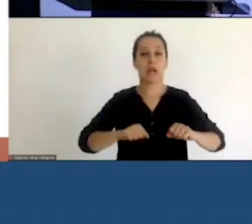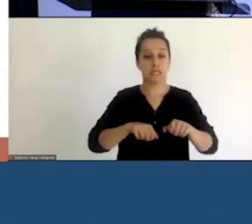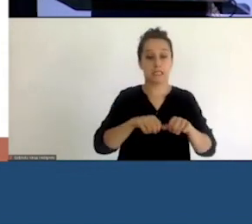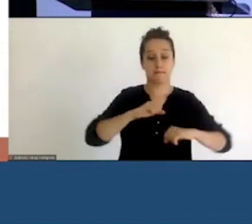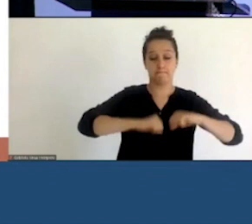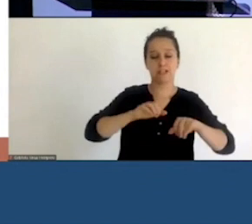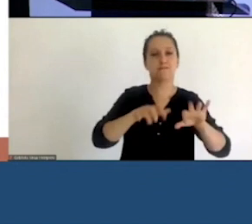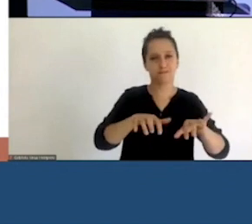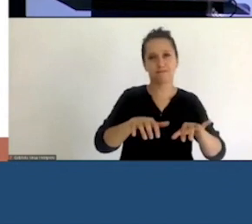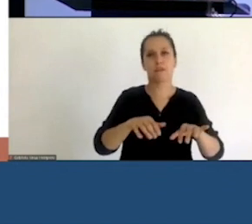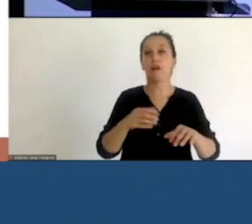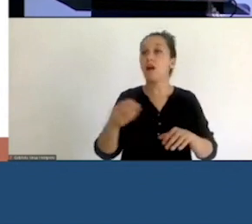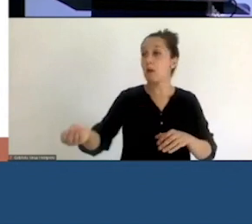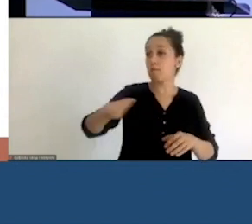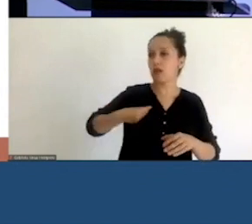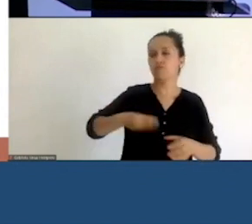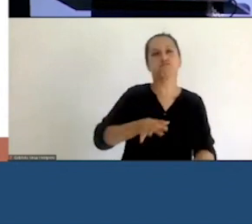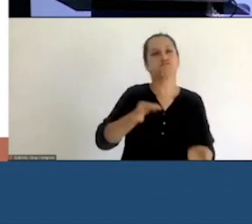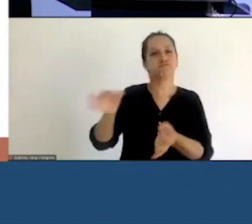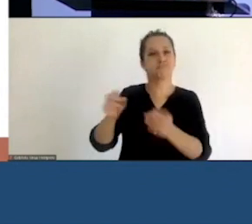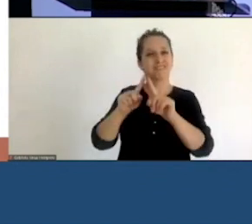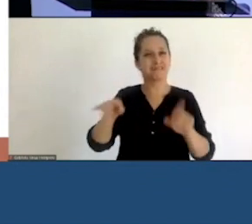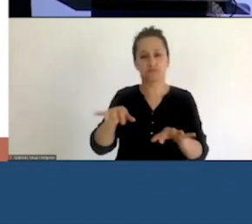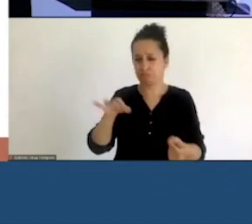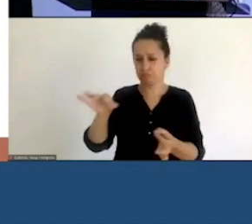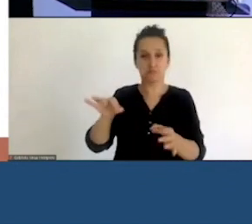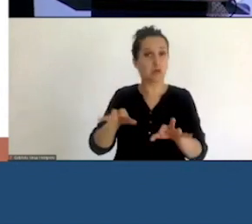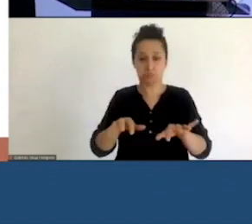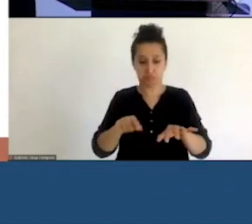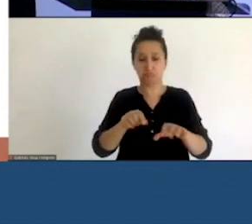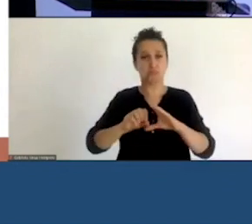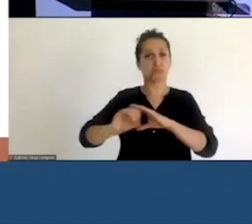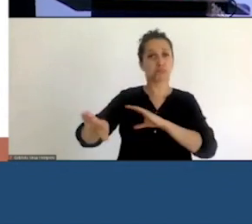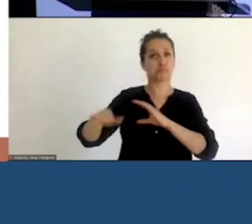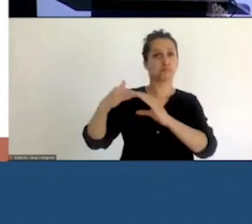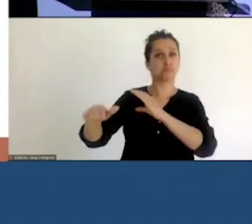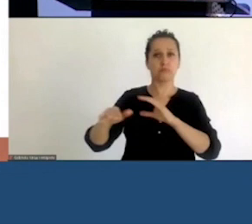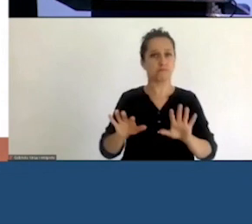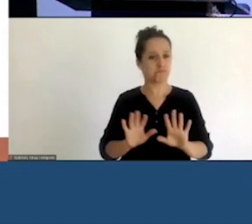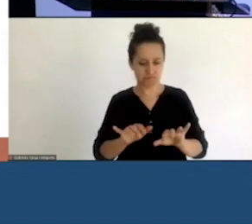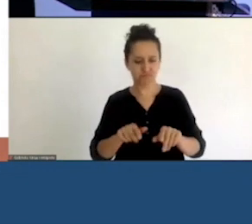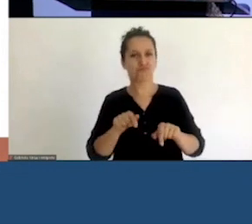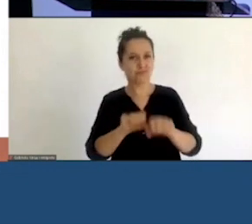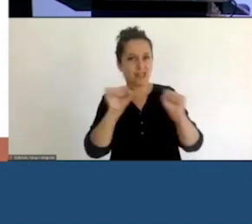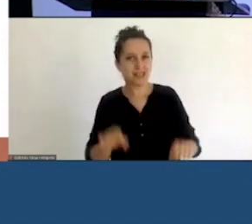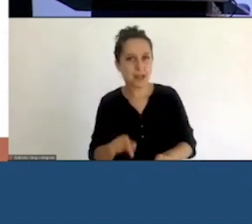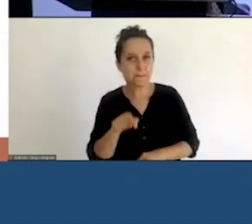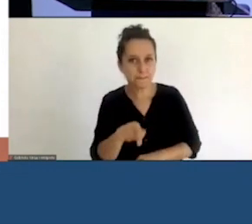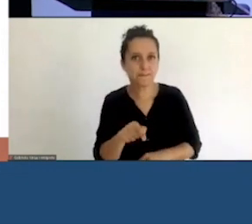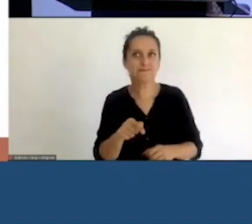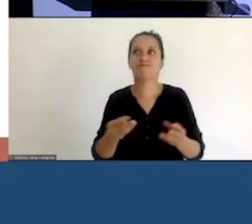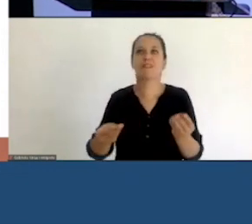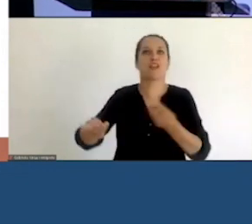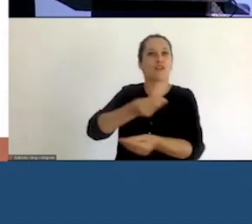So this is a mechanism for accountability. So emerging technology, regional markets, we need